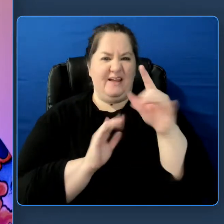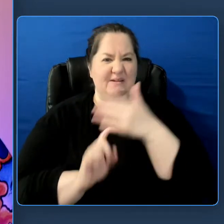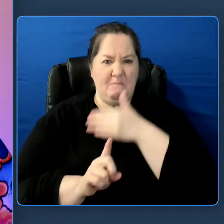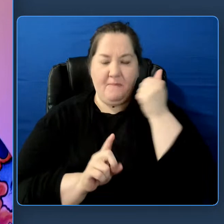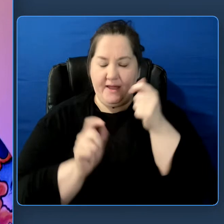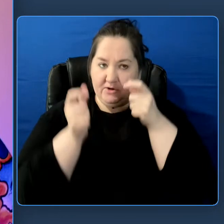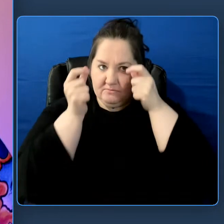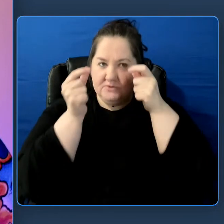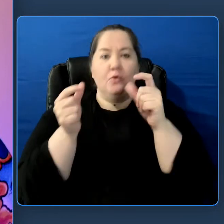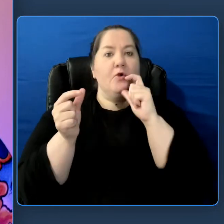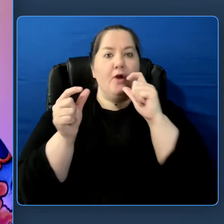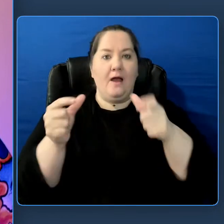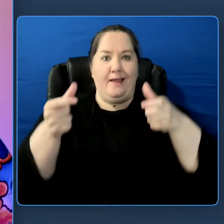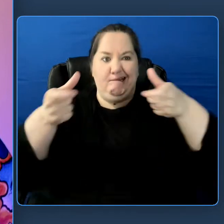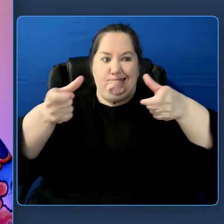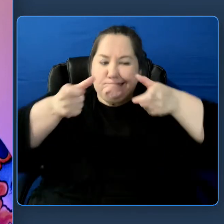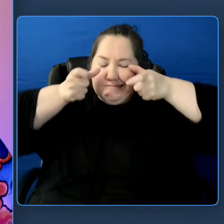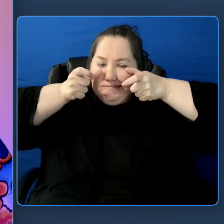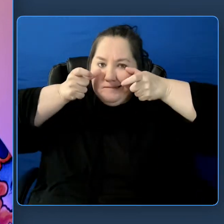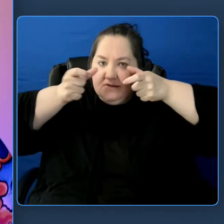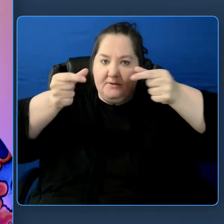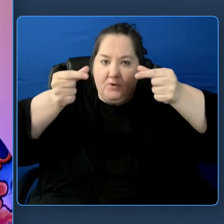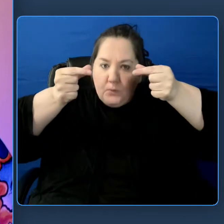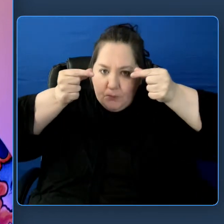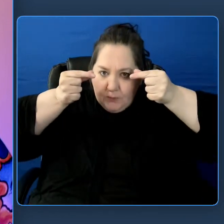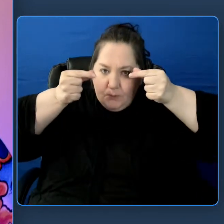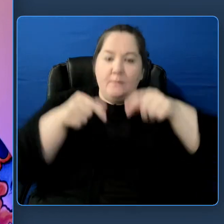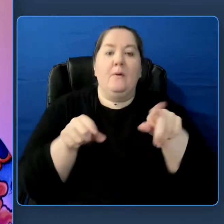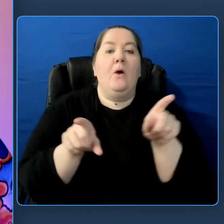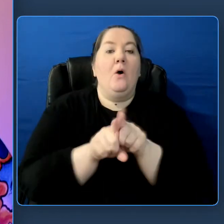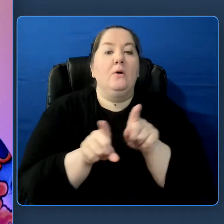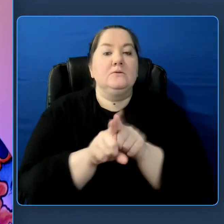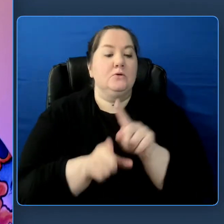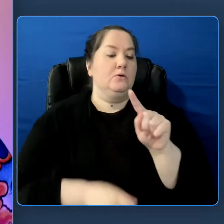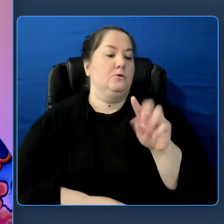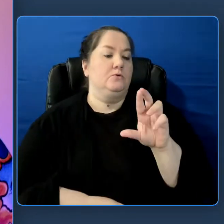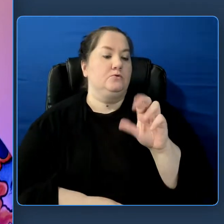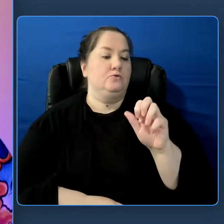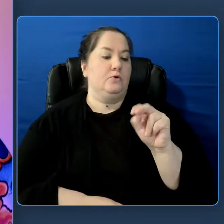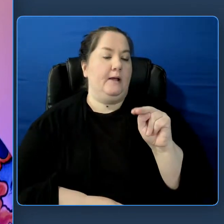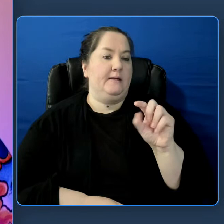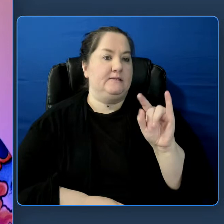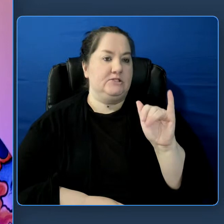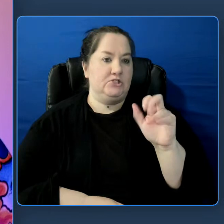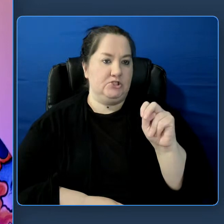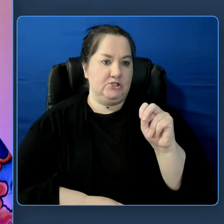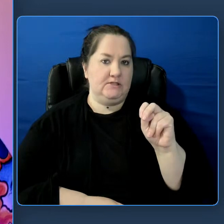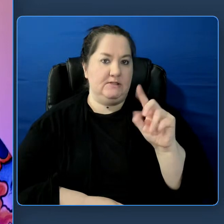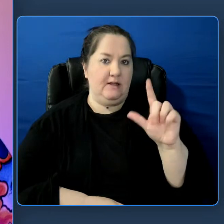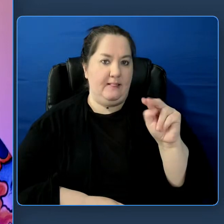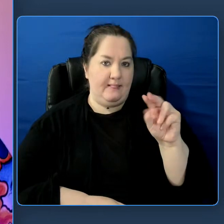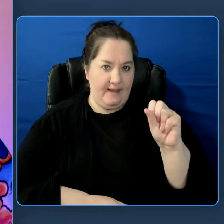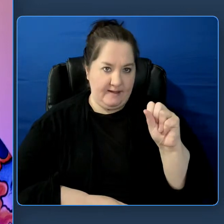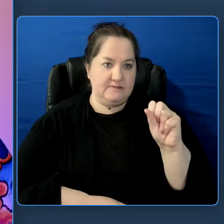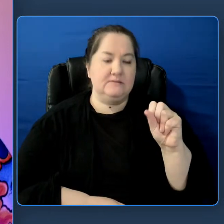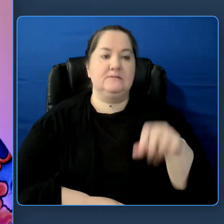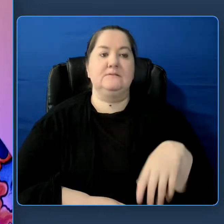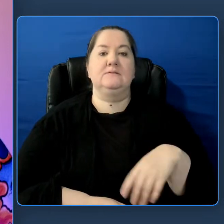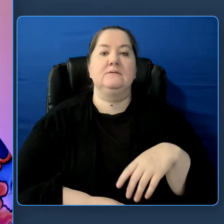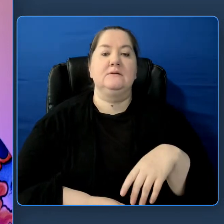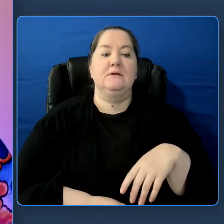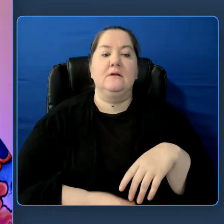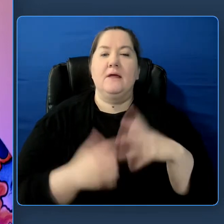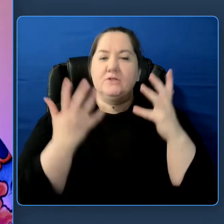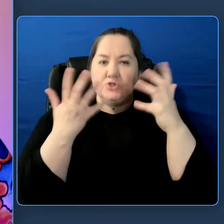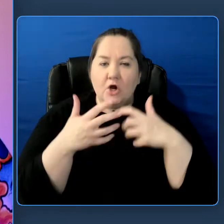another go-to for me is transition lenses. Those darken in the sun and around UV